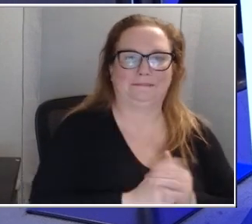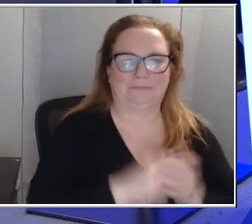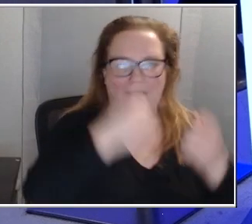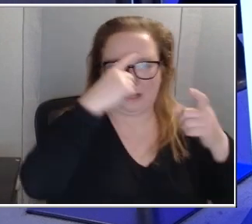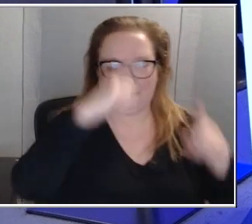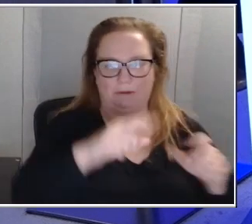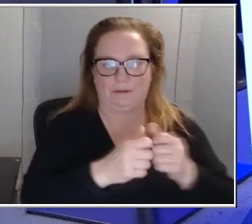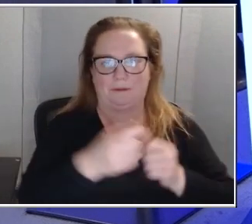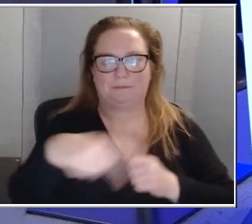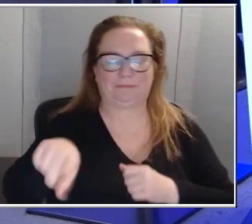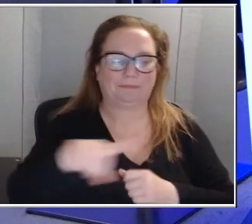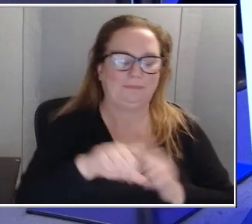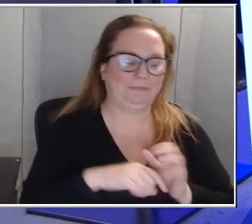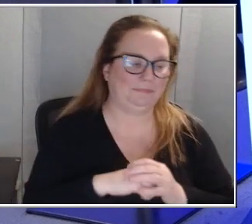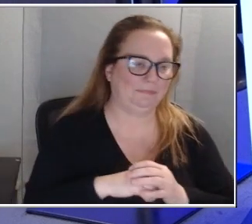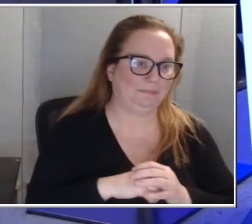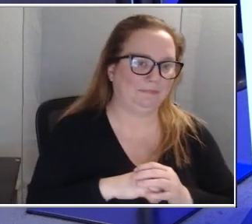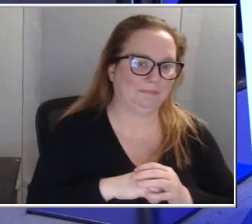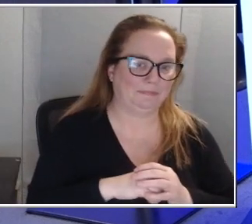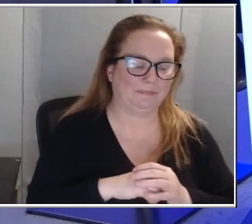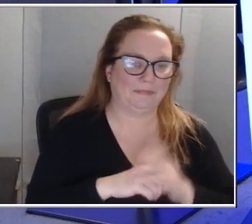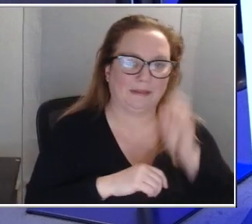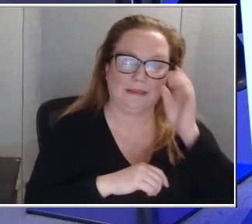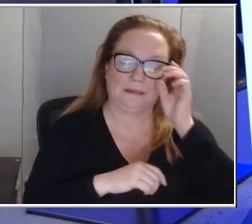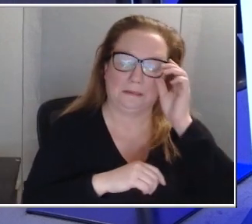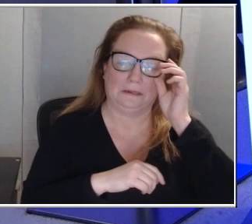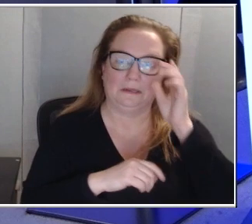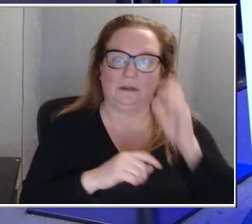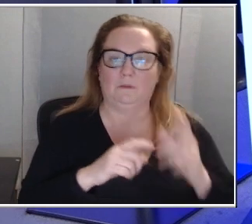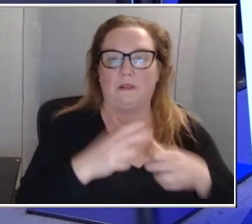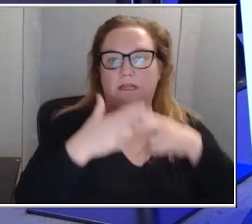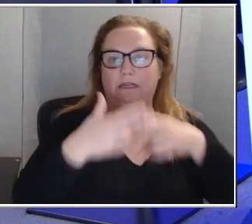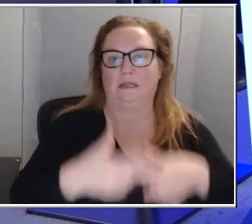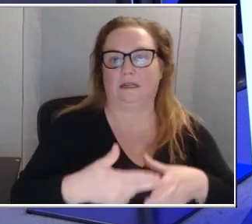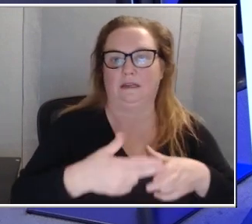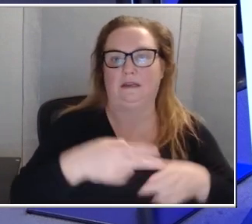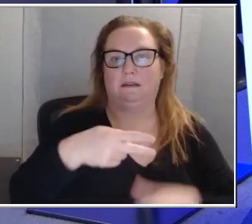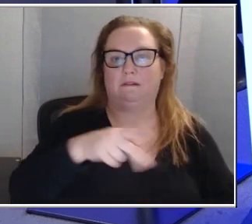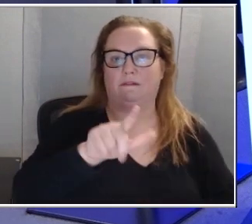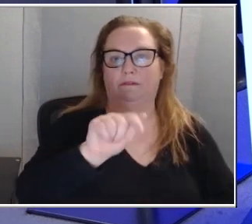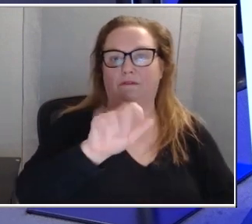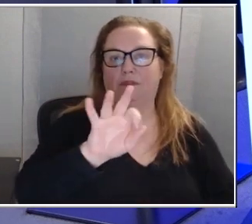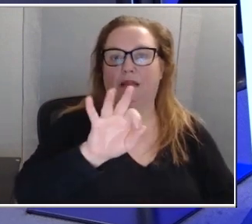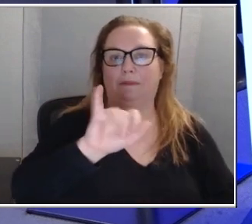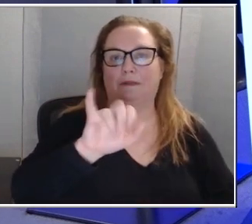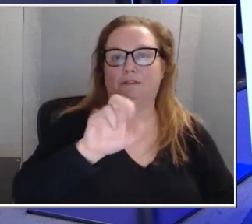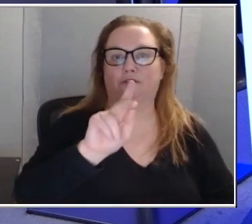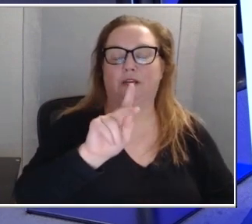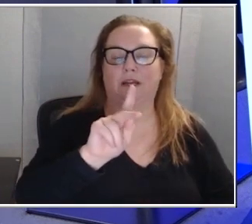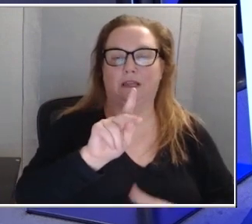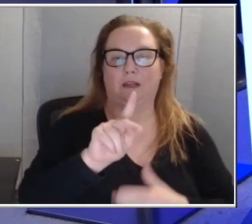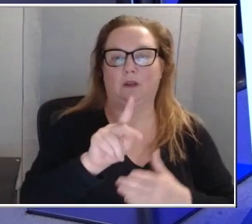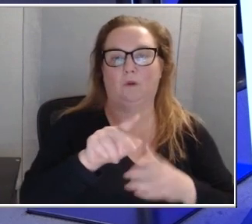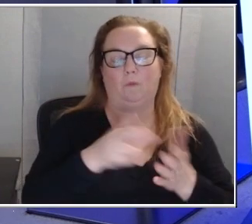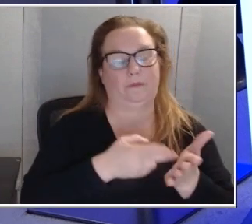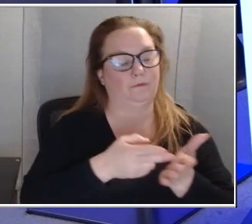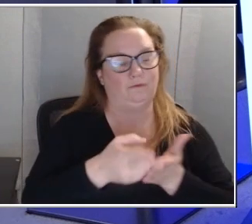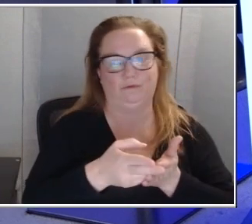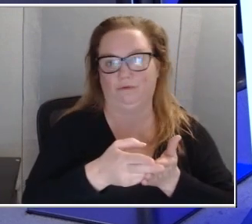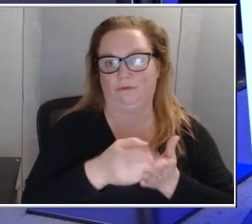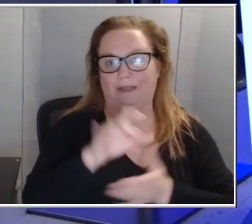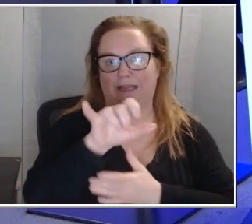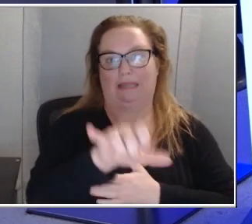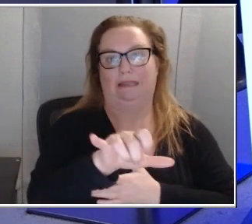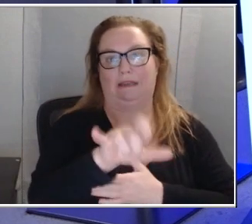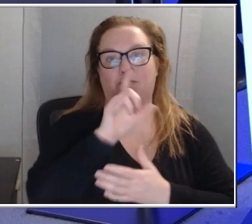you have always been able to tell it like it is. None of what we like to call flapjacking, flap your arms, jacking with the truth. That was pretty